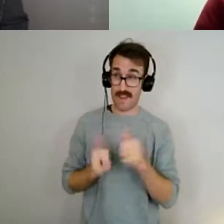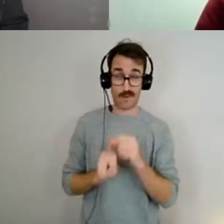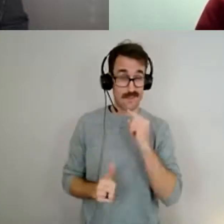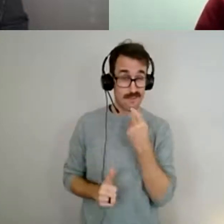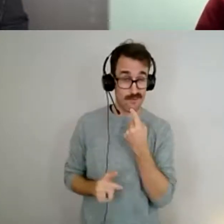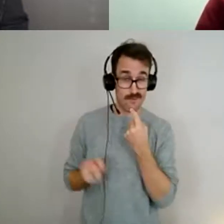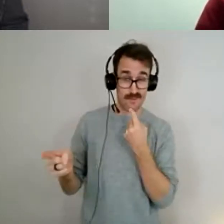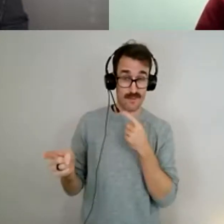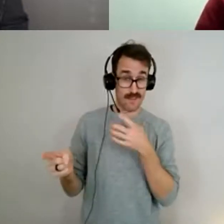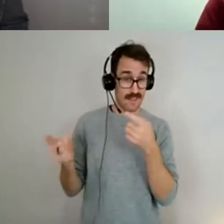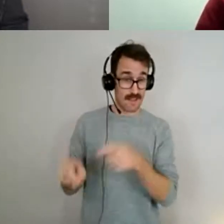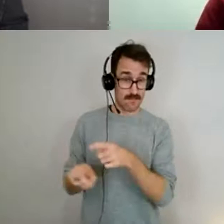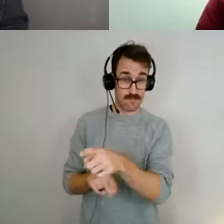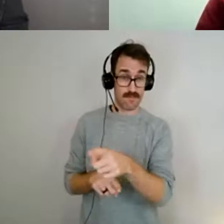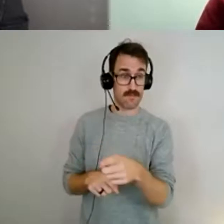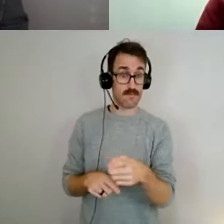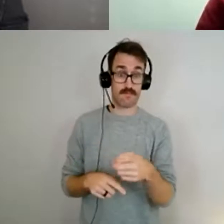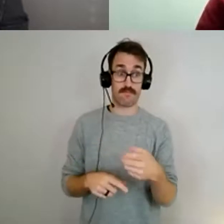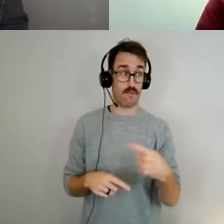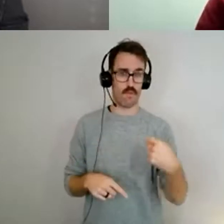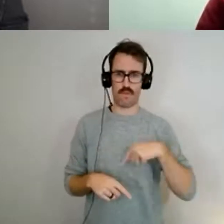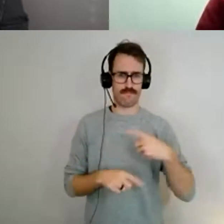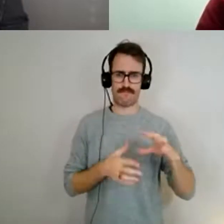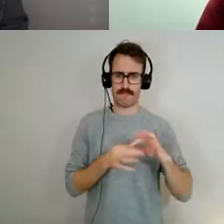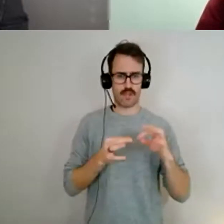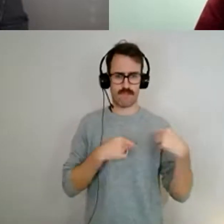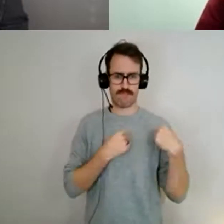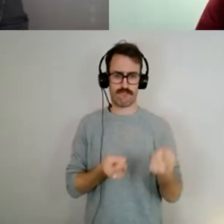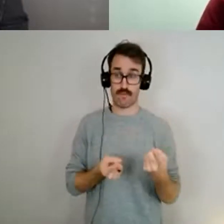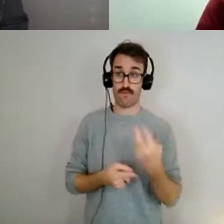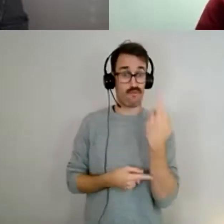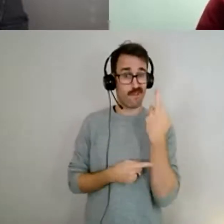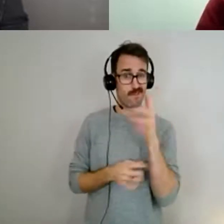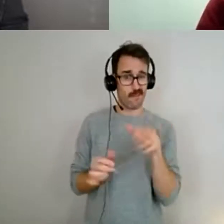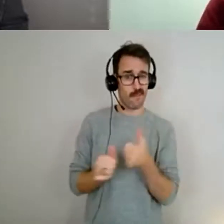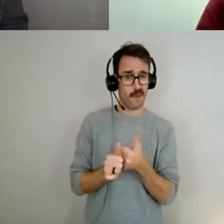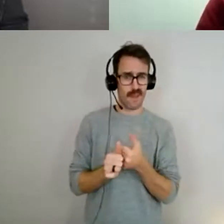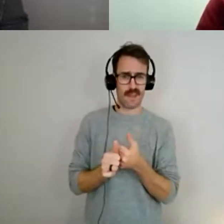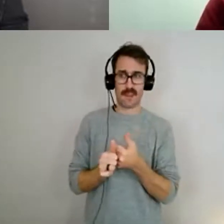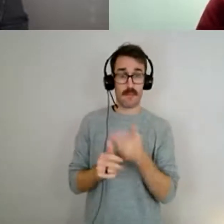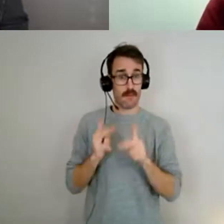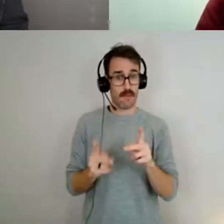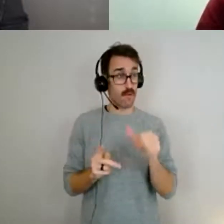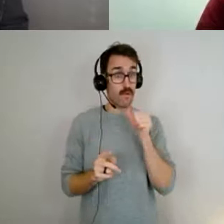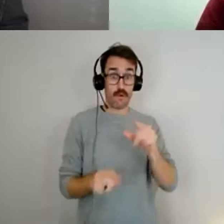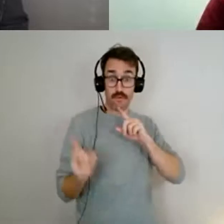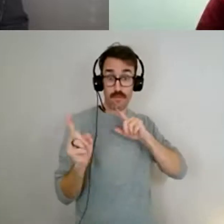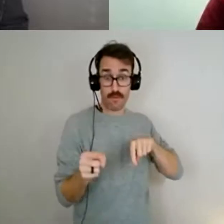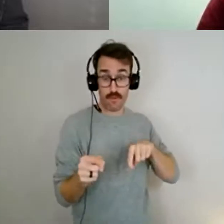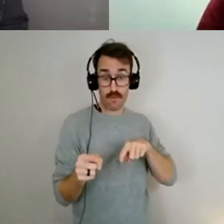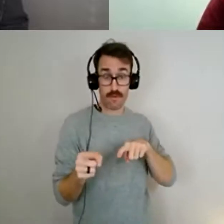intensity of it because of all of what we've mentioned why we're underreporting and why